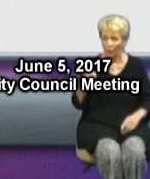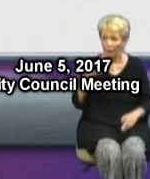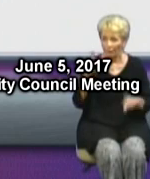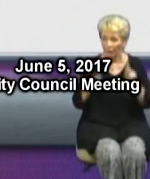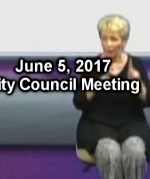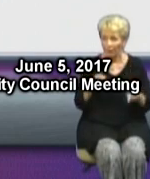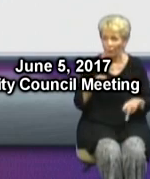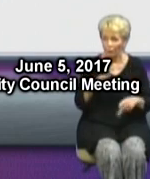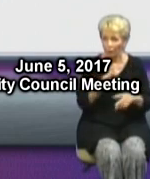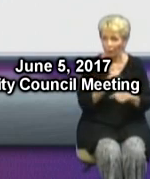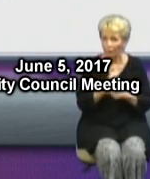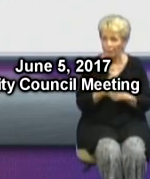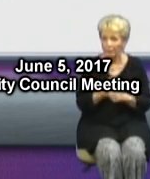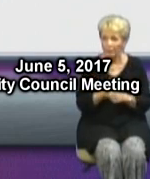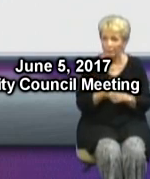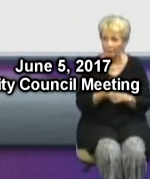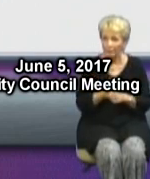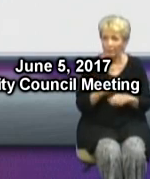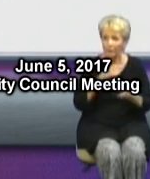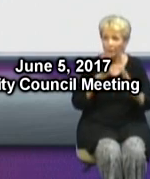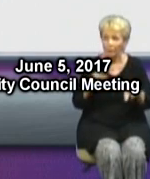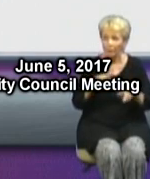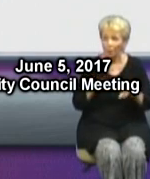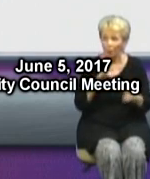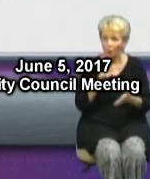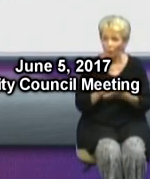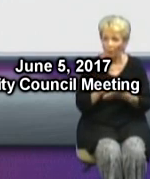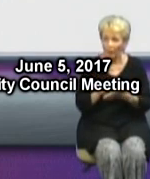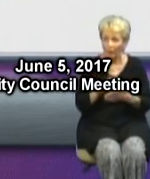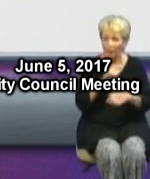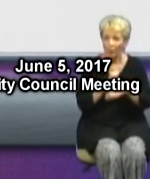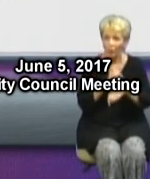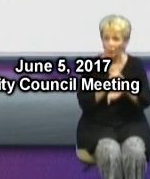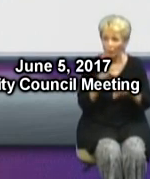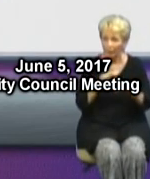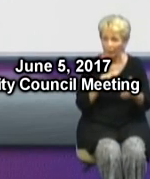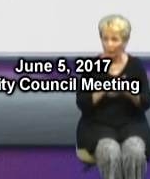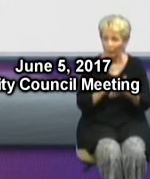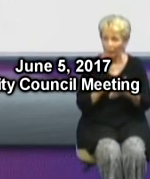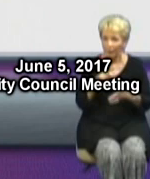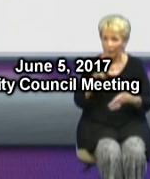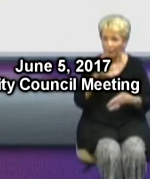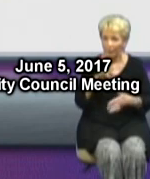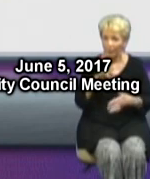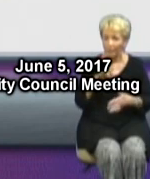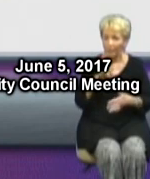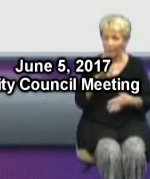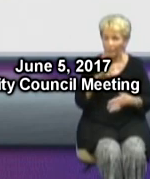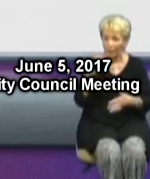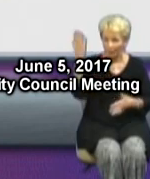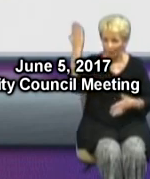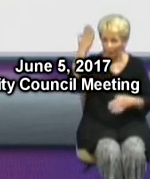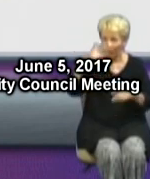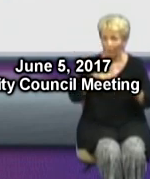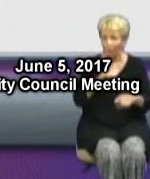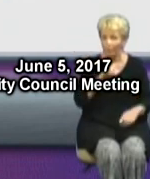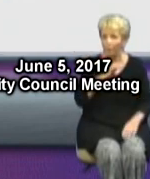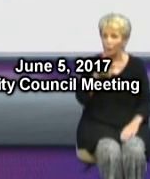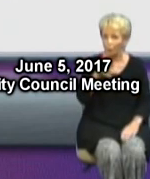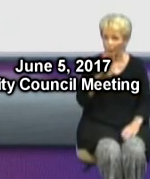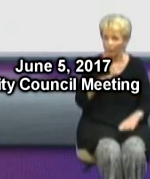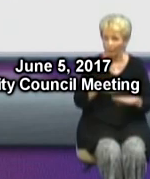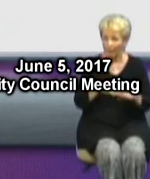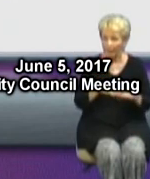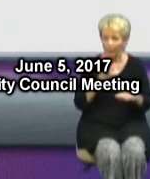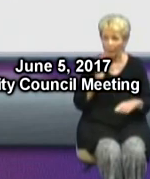have received a report on that. The consultants did a public presentation on that February 27th at